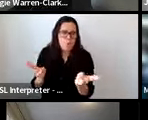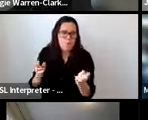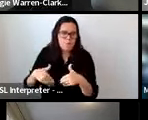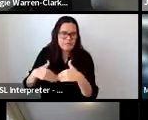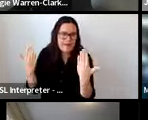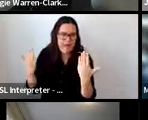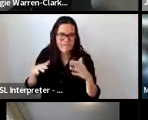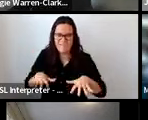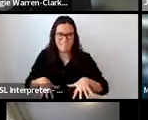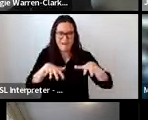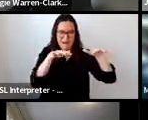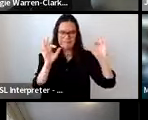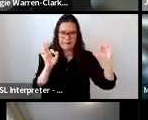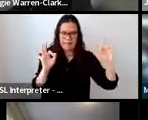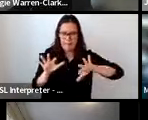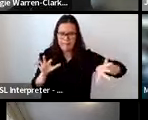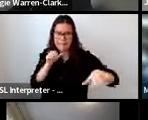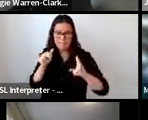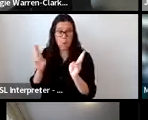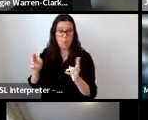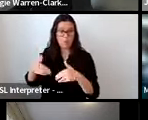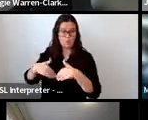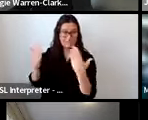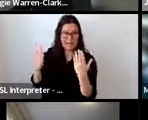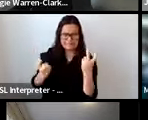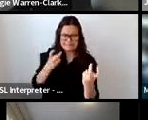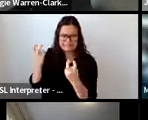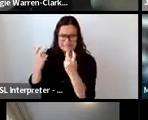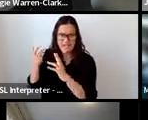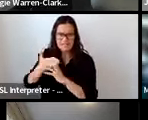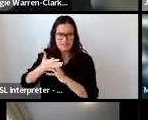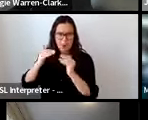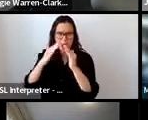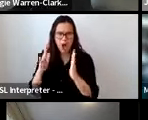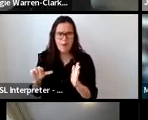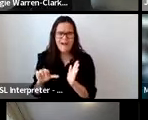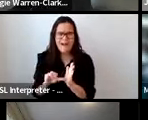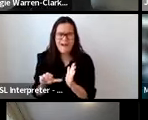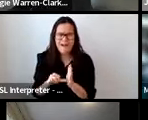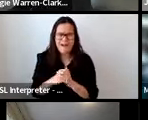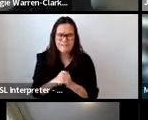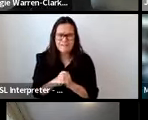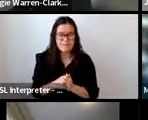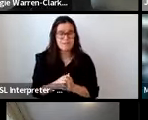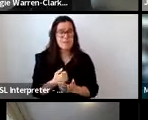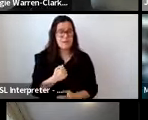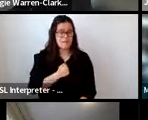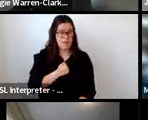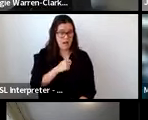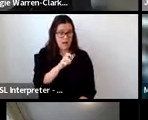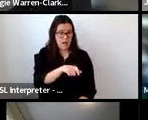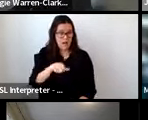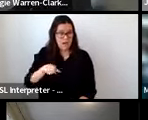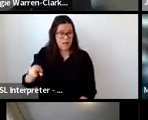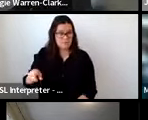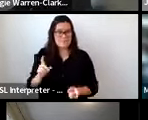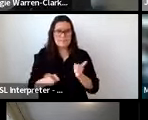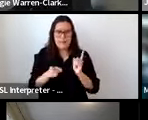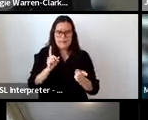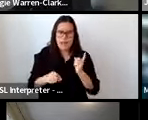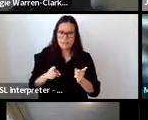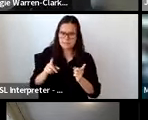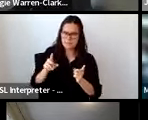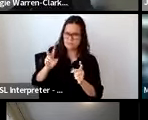times. So I have clients who I do pre-purchase inspections for ACC to say this home